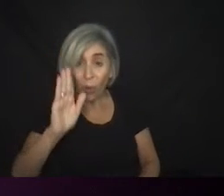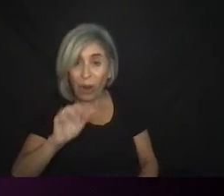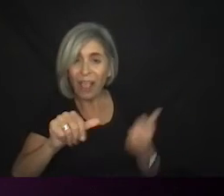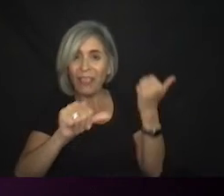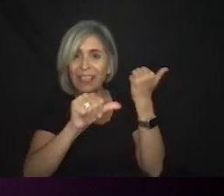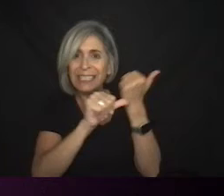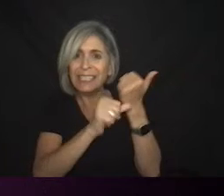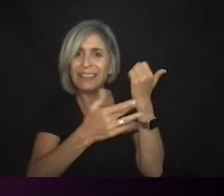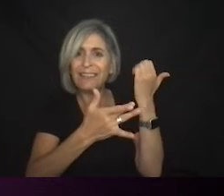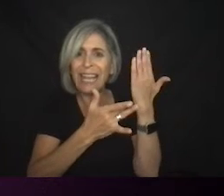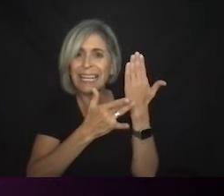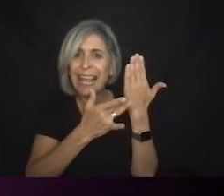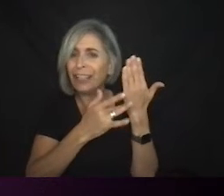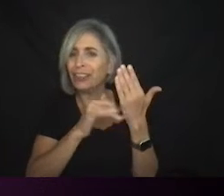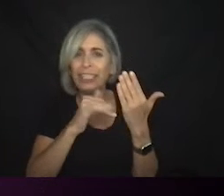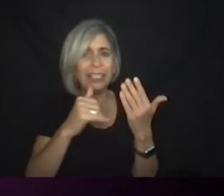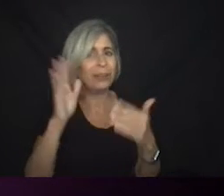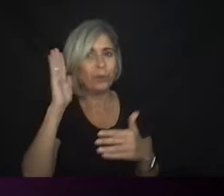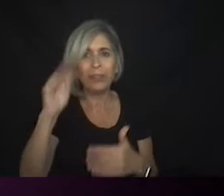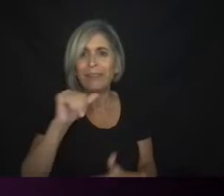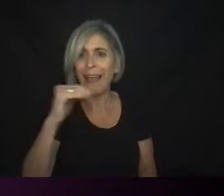technology tools aren't going to know either.